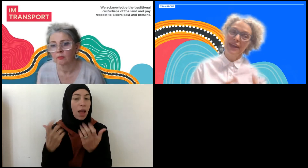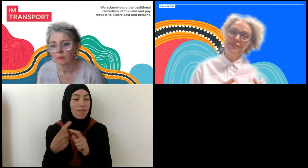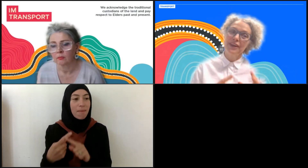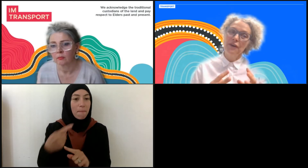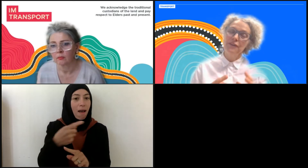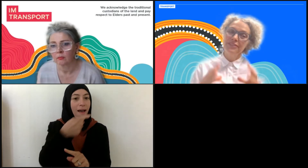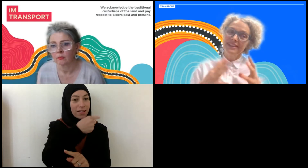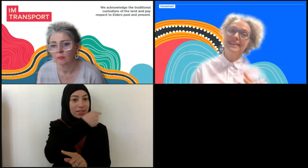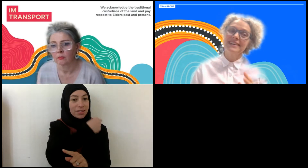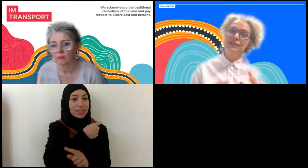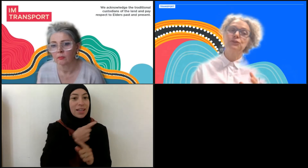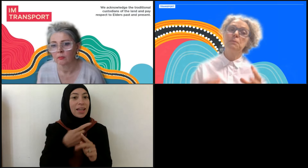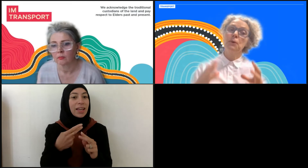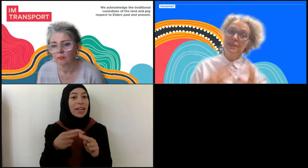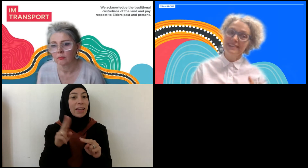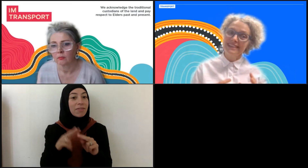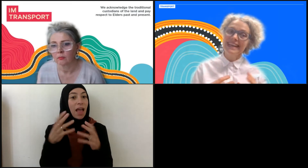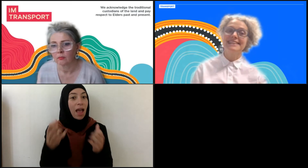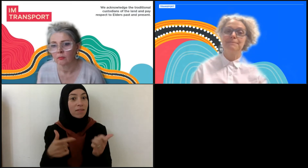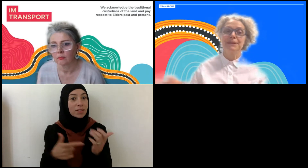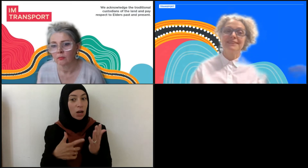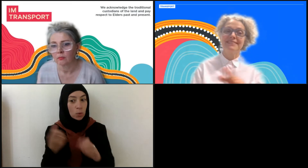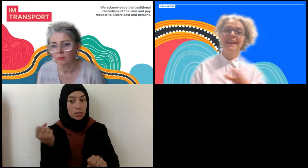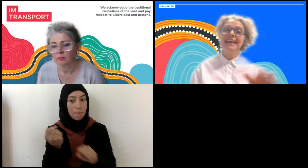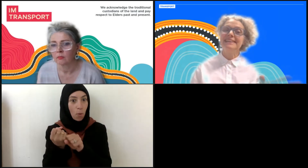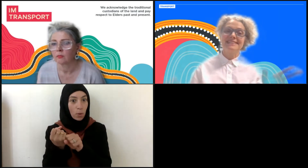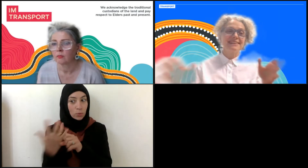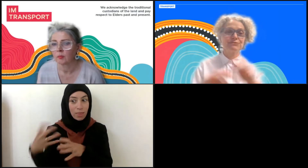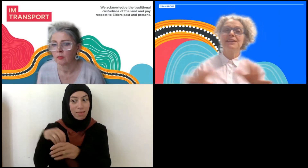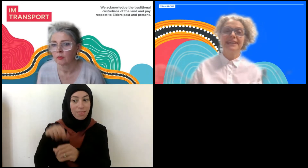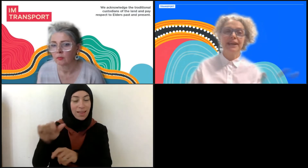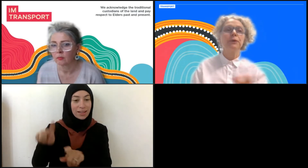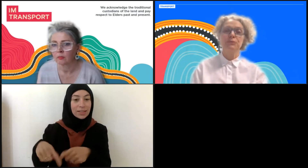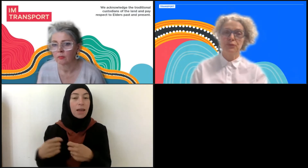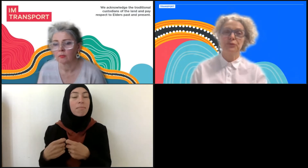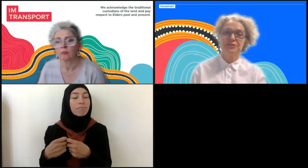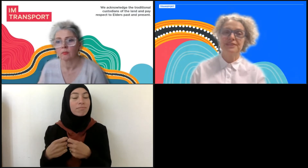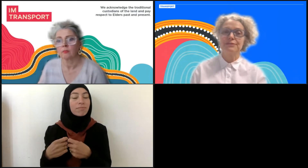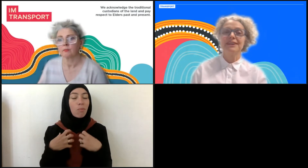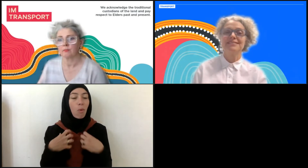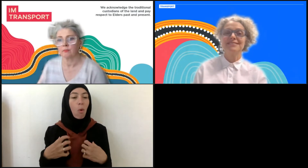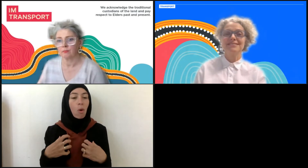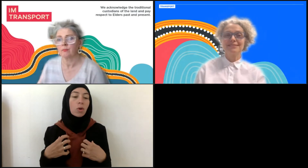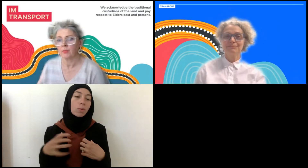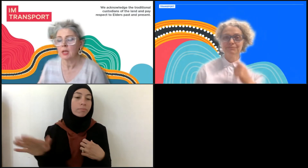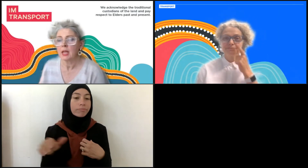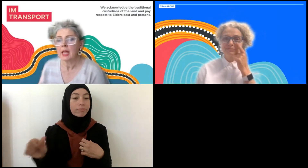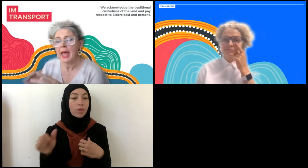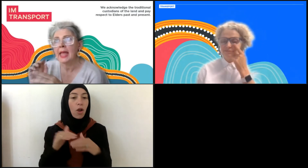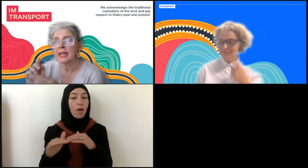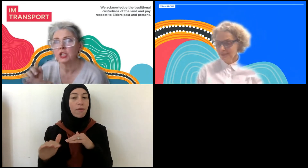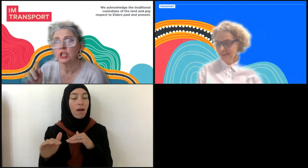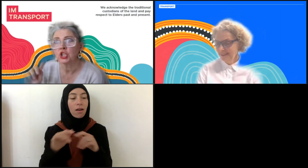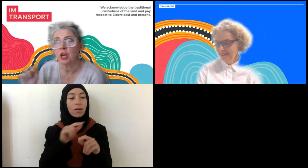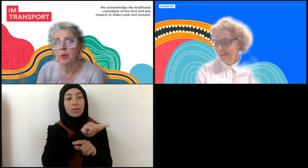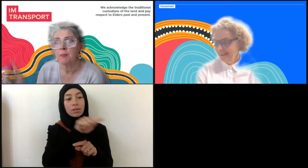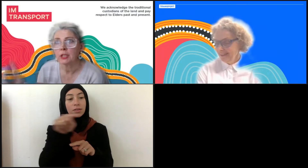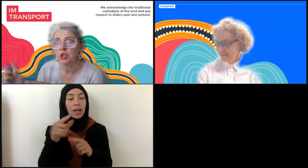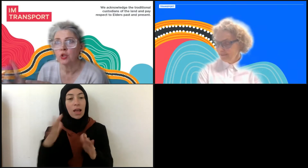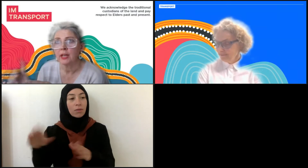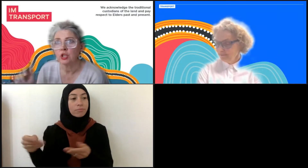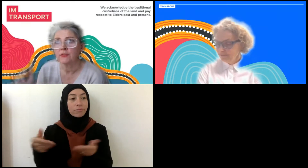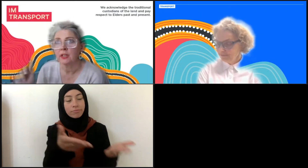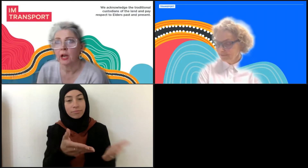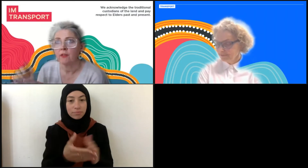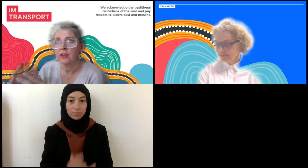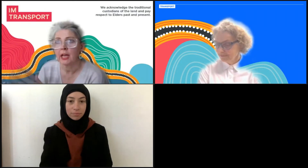also have this technical support within their team, because it just really helps with all those interfaces. And actually, just jumping back